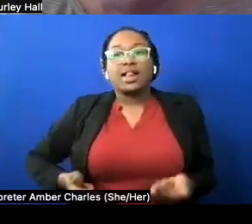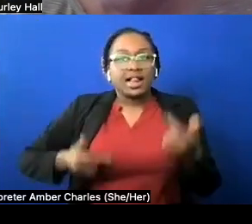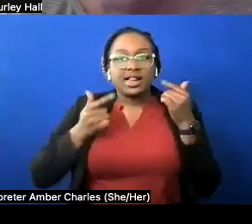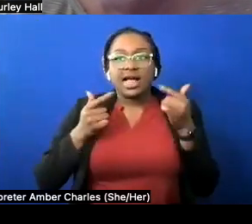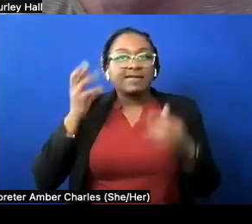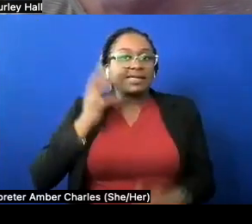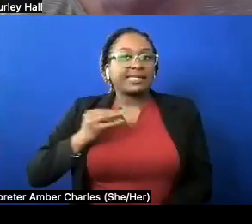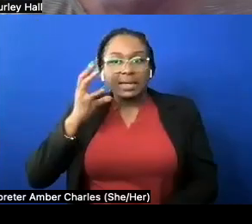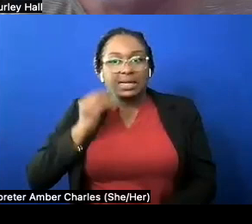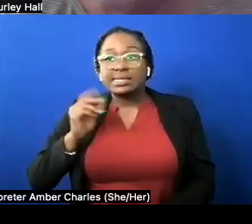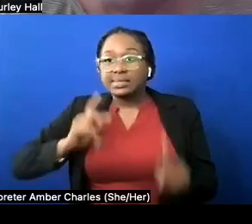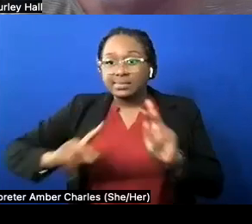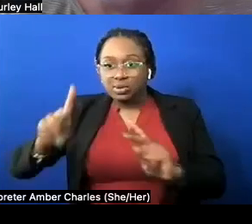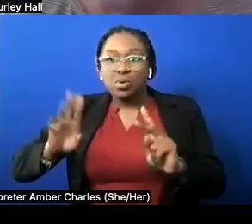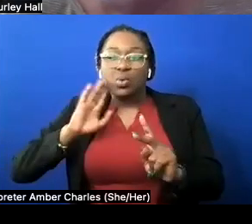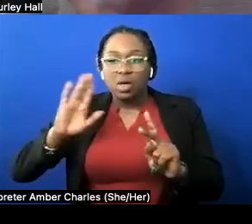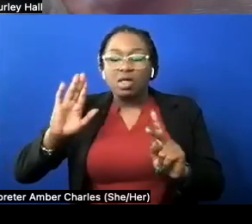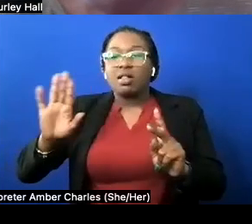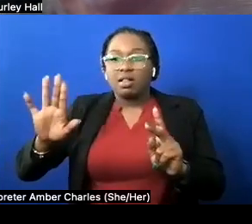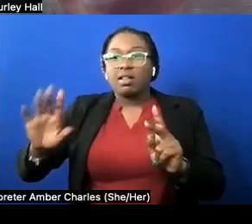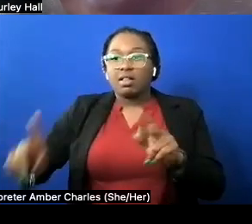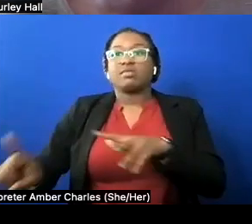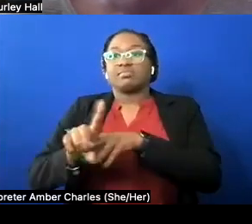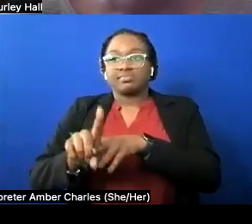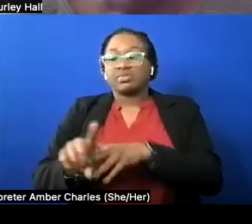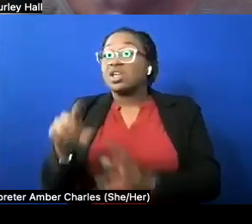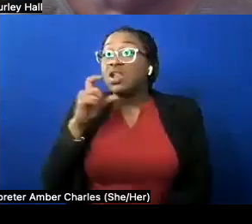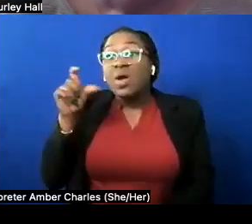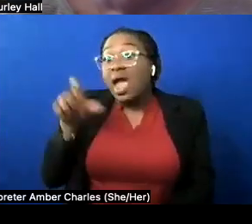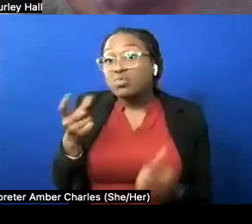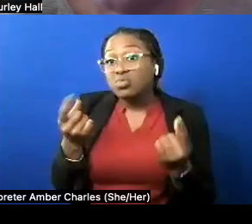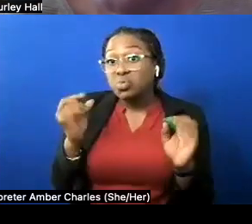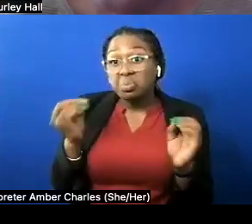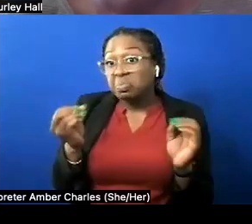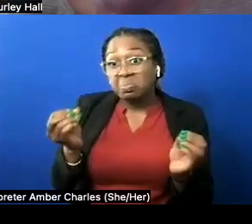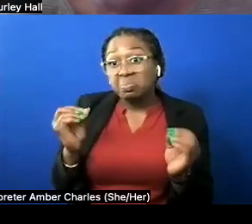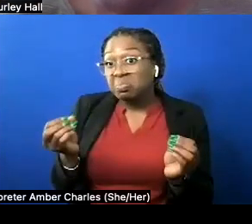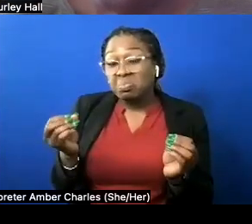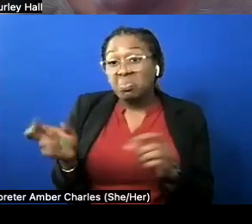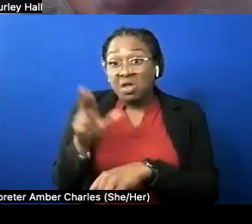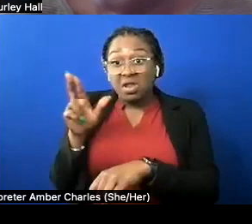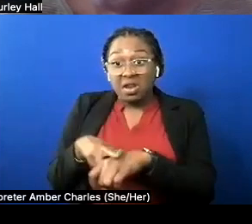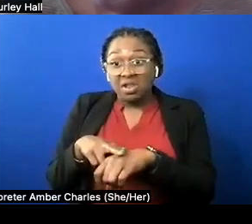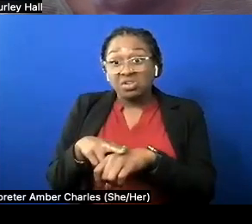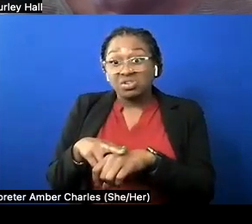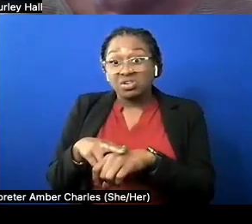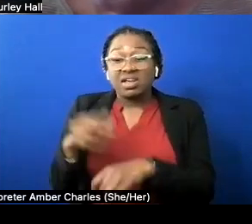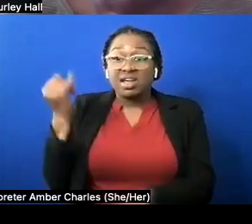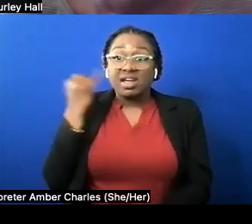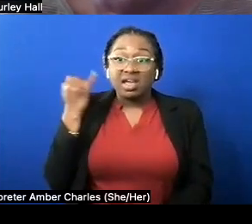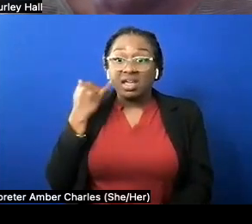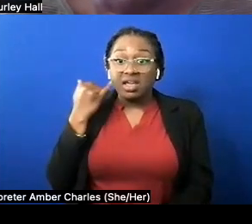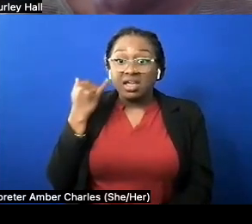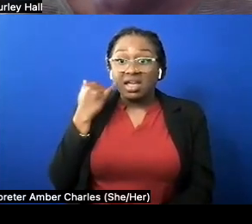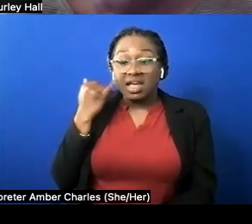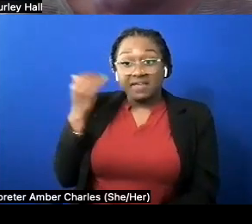people will fall. And you don't even have to do anything, right? Nature abhors a vacuum. You take out the trash, guess what? All the good stuff